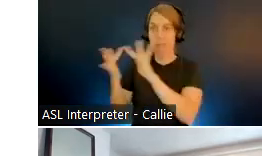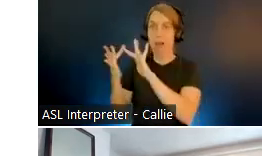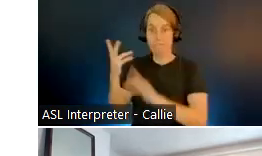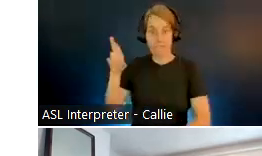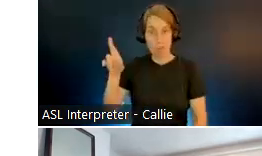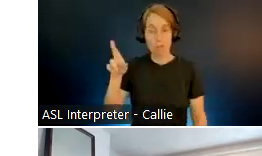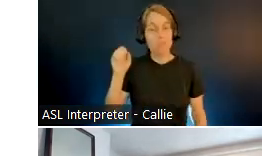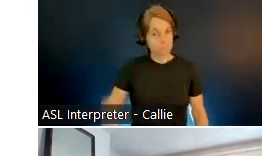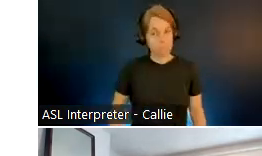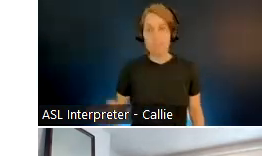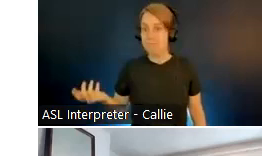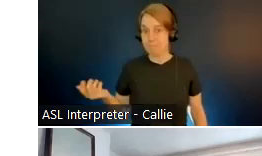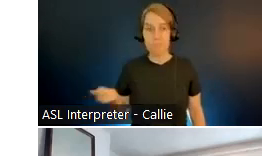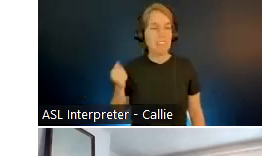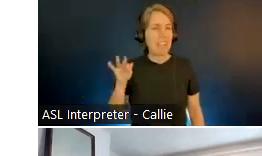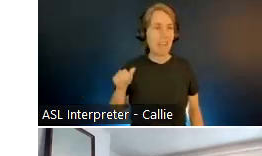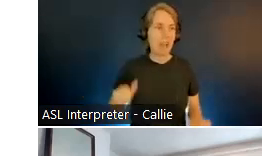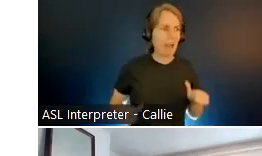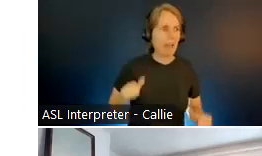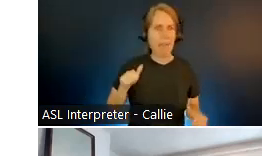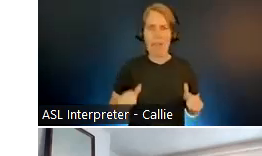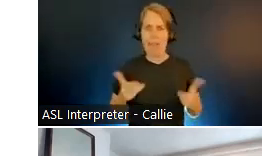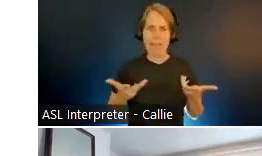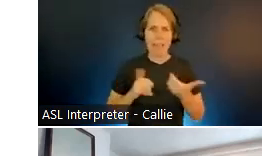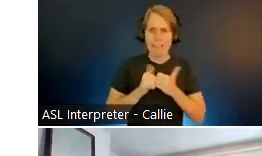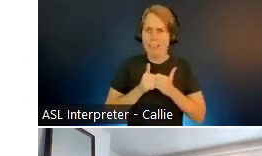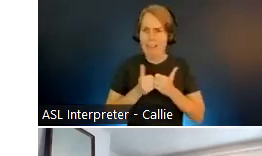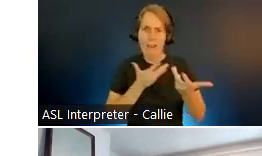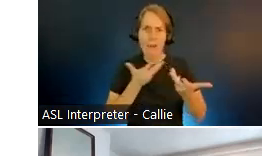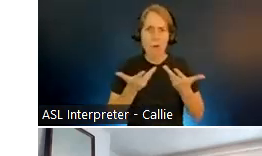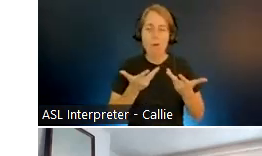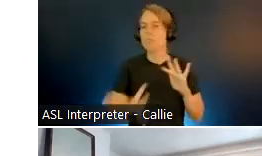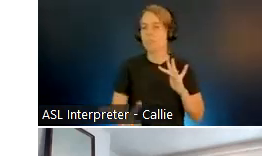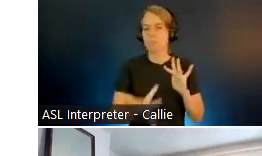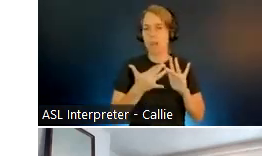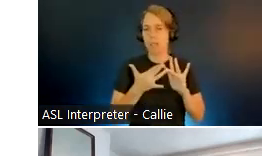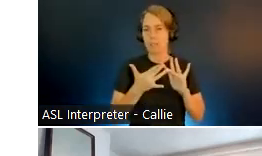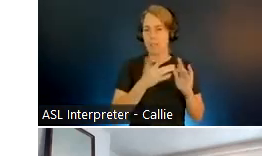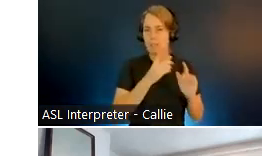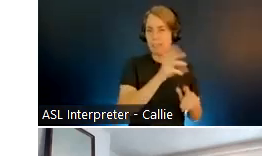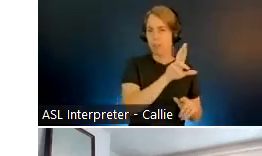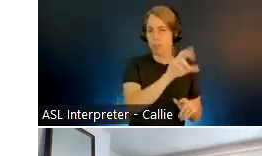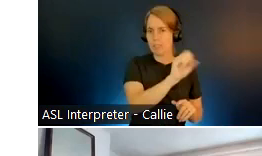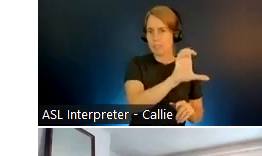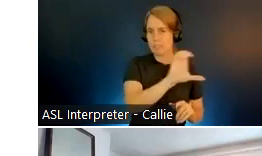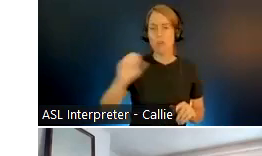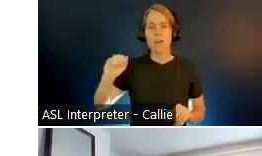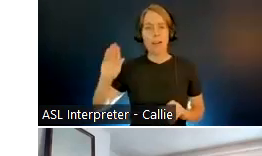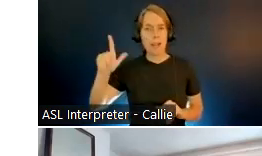And if you don't know how, or you have questions about that process, you can contact us or contact ABLE, and we can help